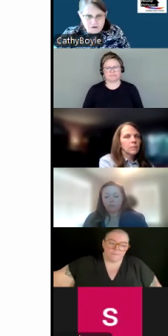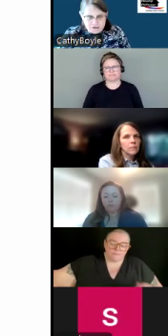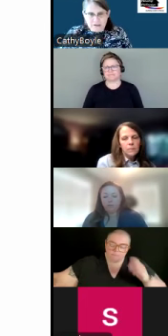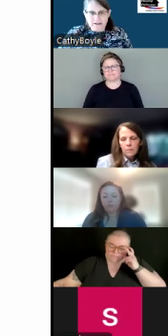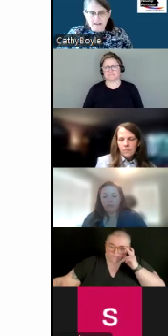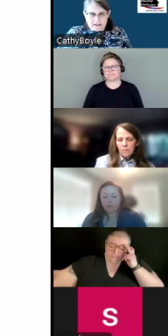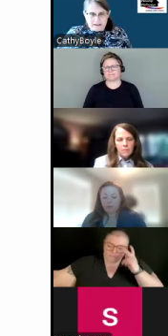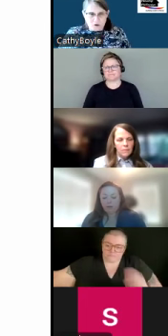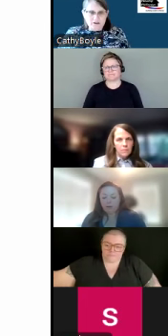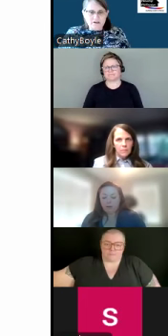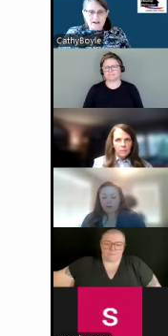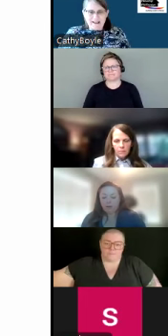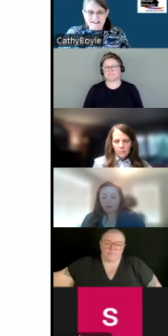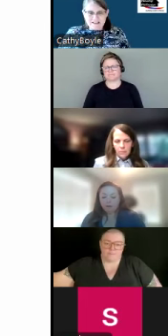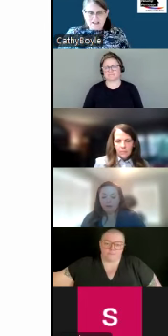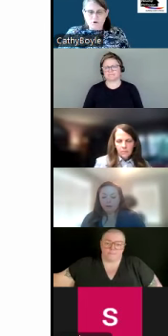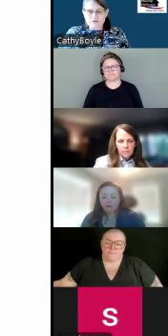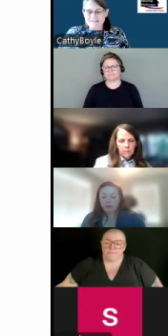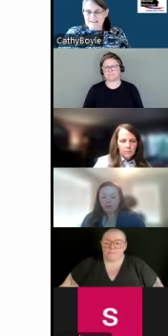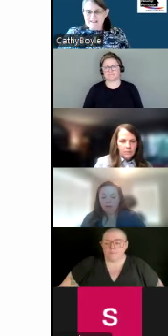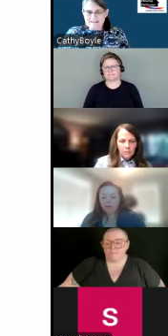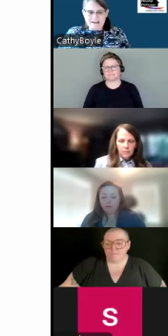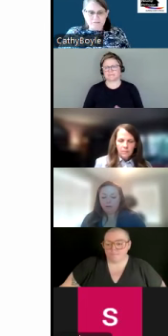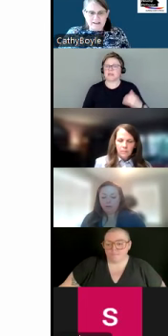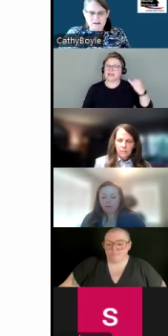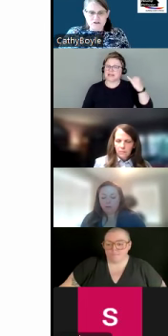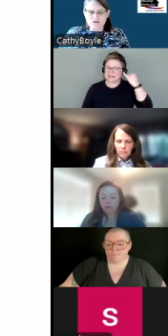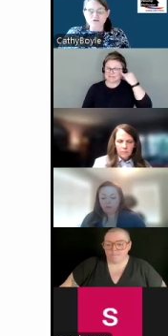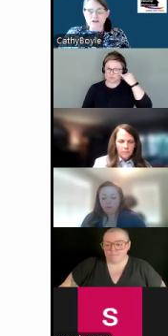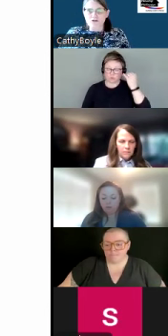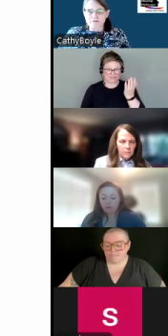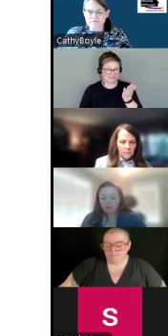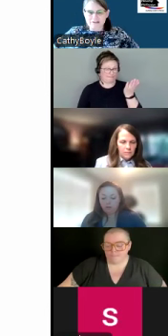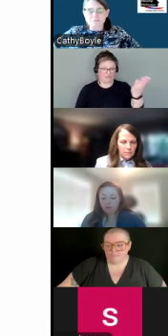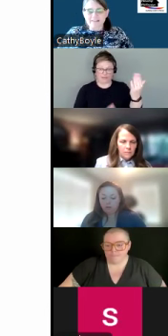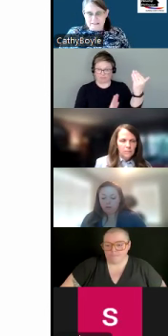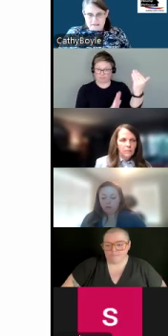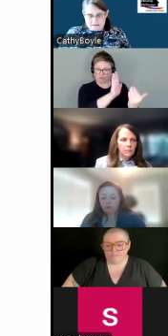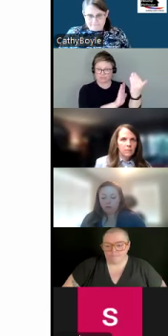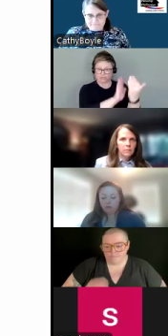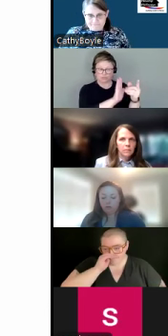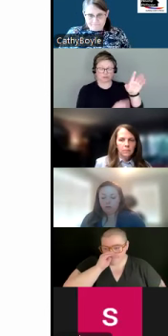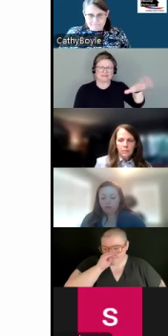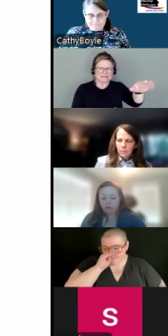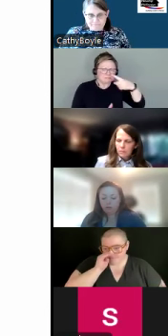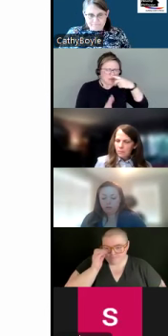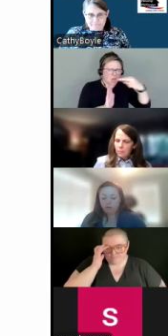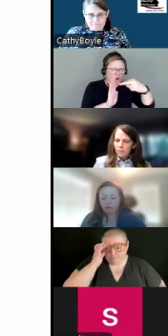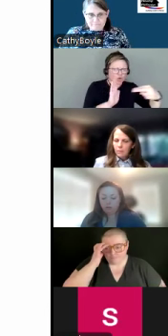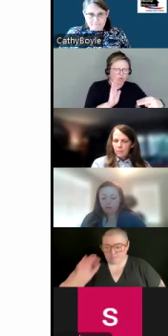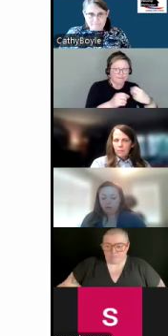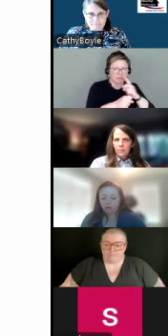If you're submitting it in person, ask the person taking the application to look it over for completeness.